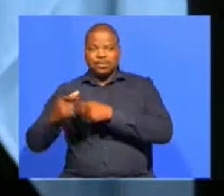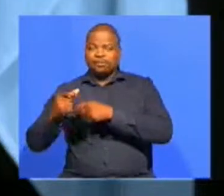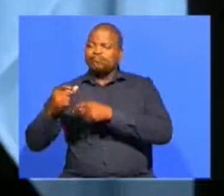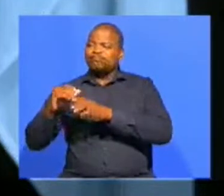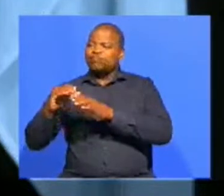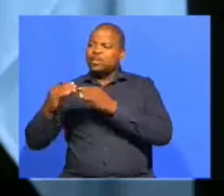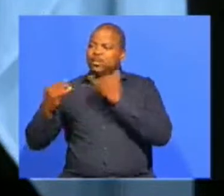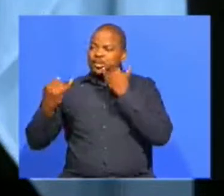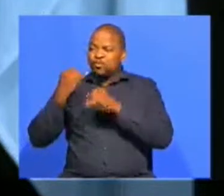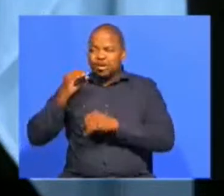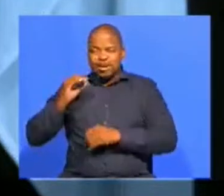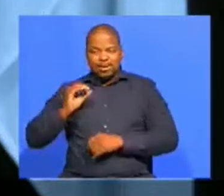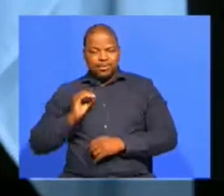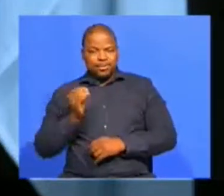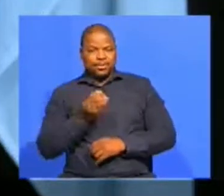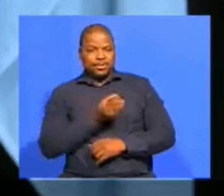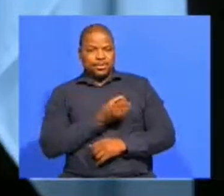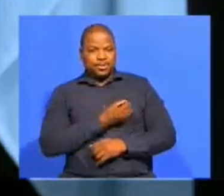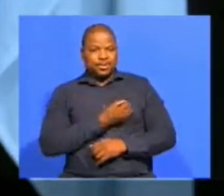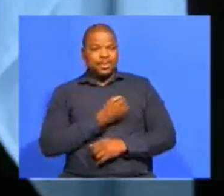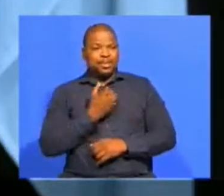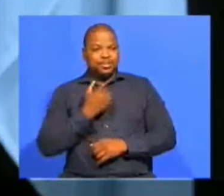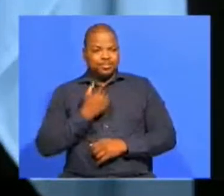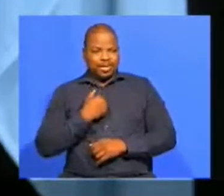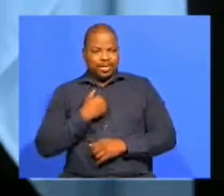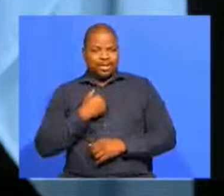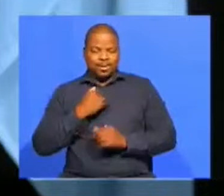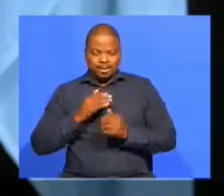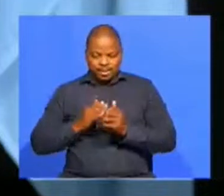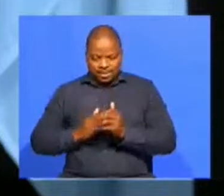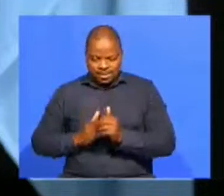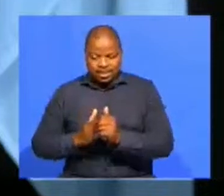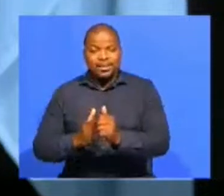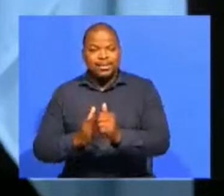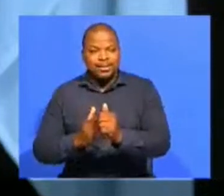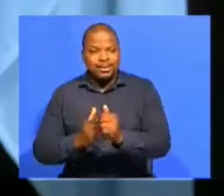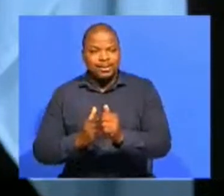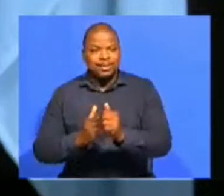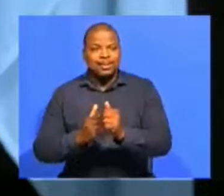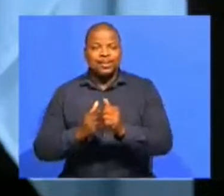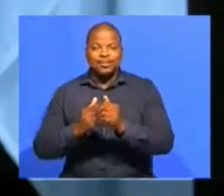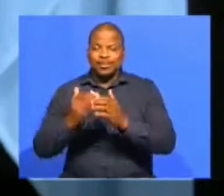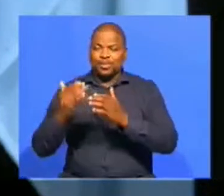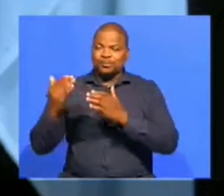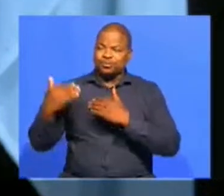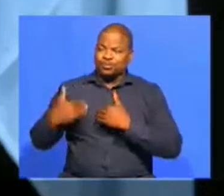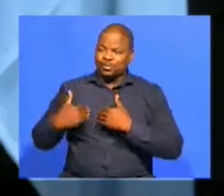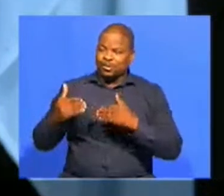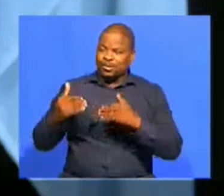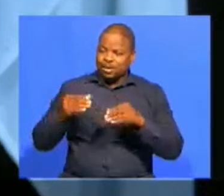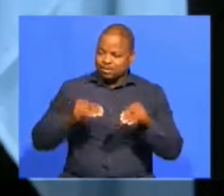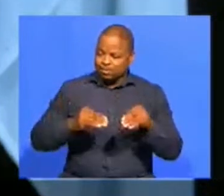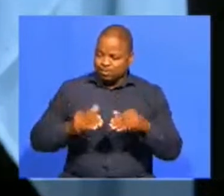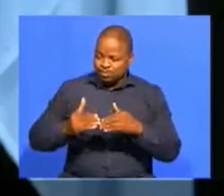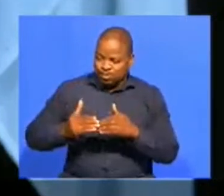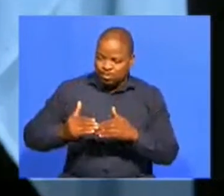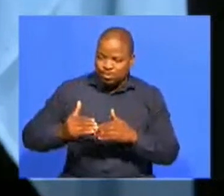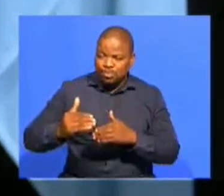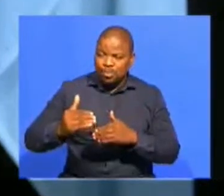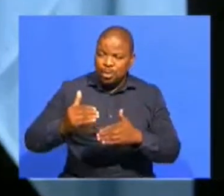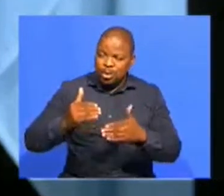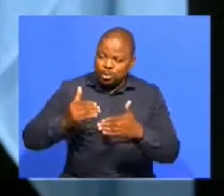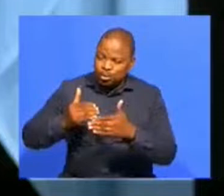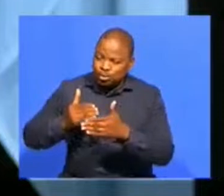geopolitical issues. And so I'm championing it, and I'm reaching out, and we are moving to be